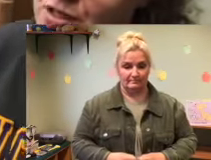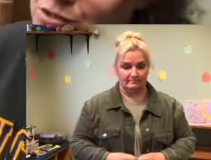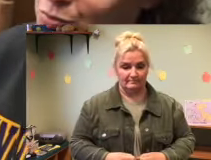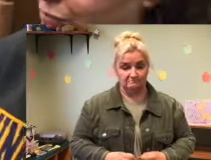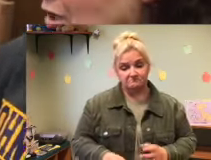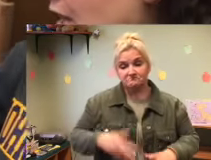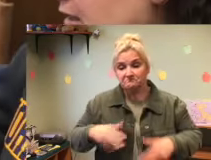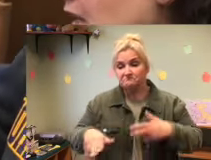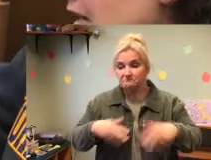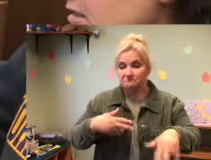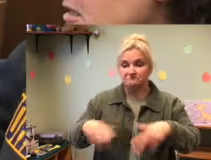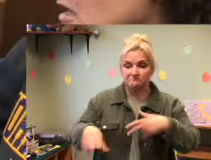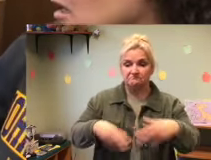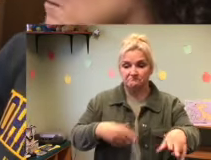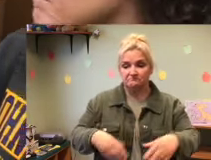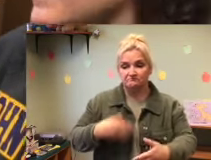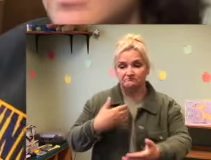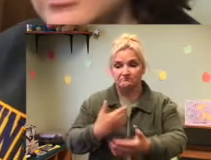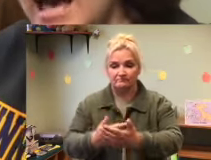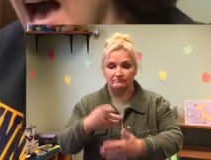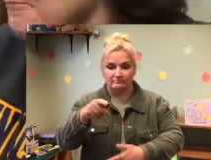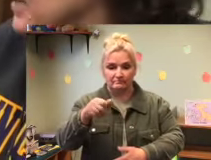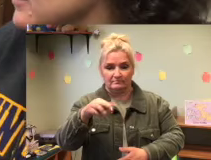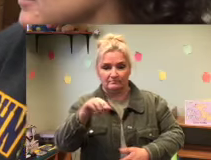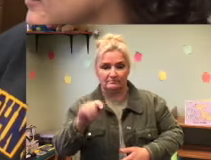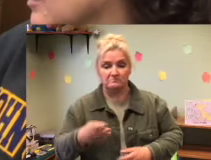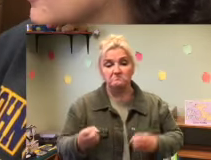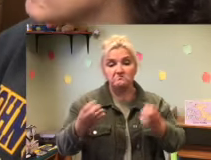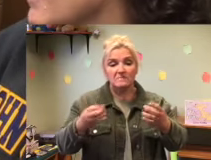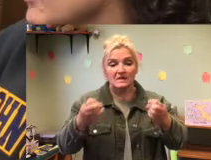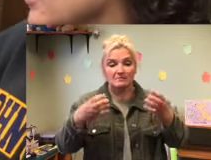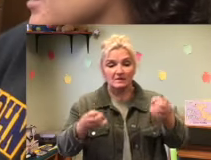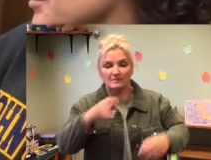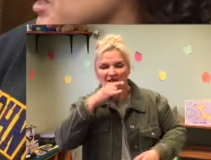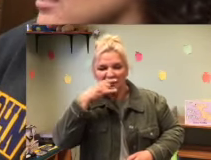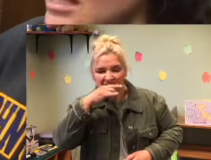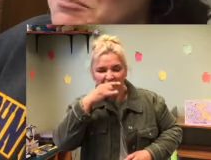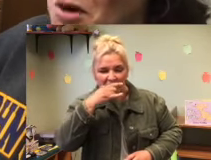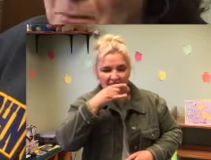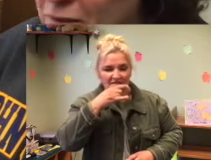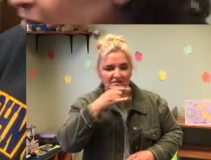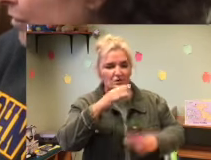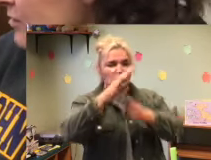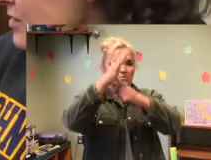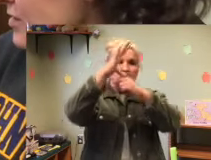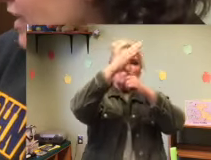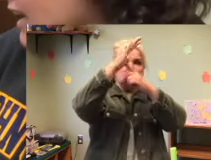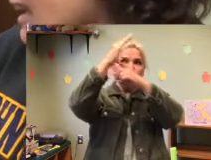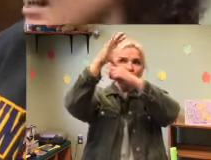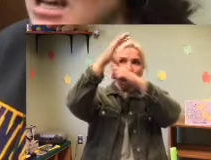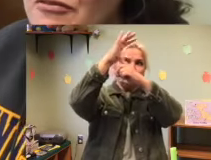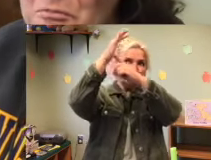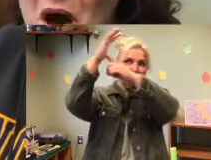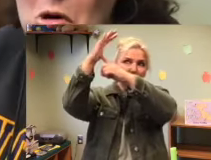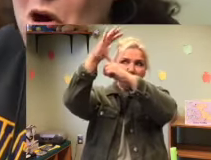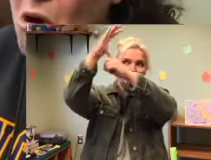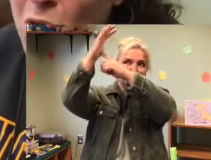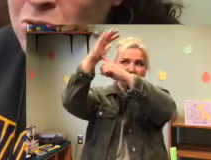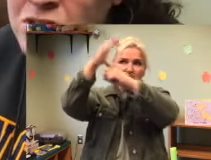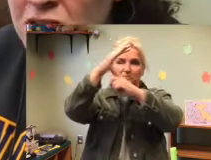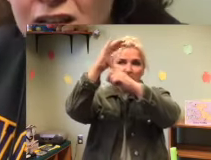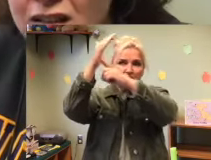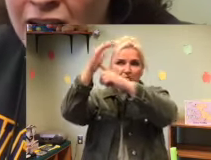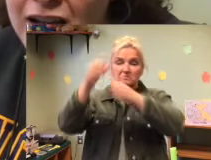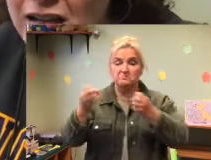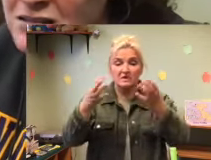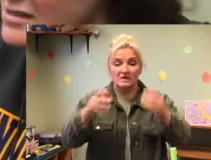Lots of kids were flying kites, but nothing happened. My rhinoceros didn't pop balloons. He didn't even poke